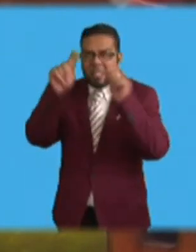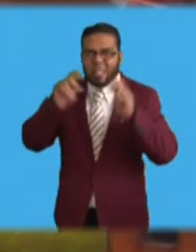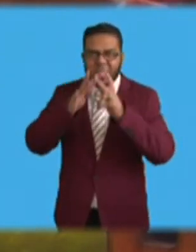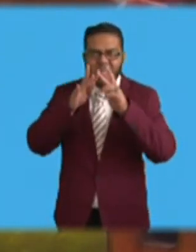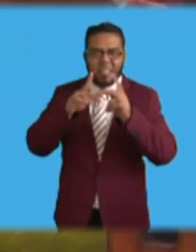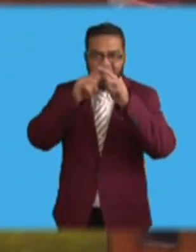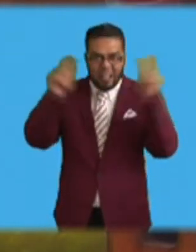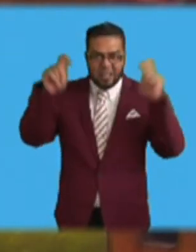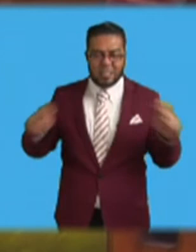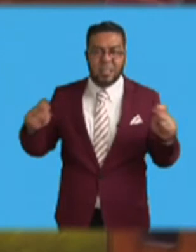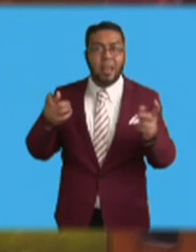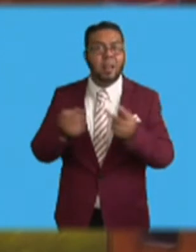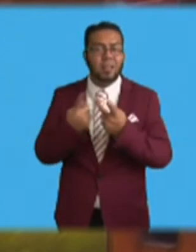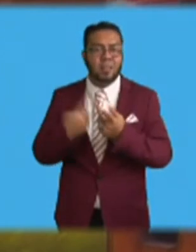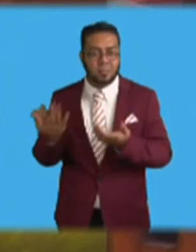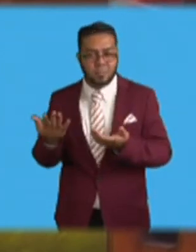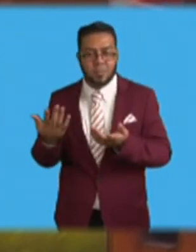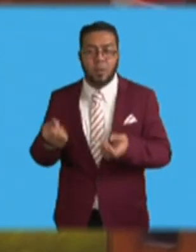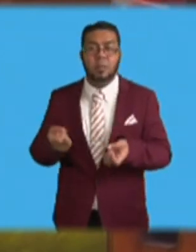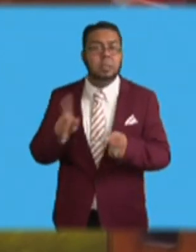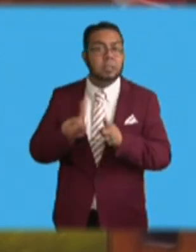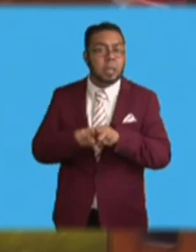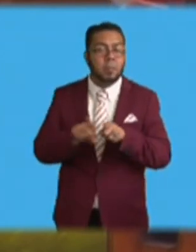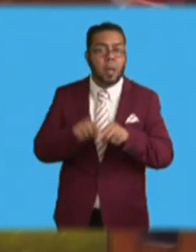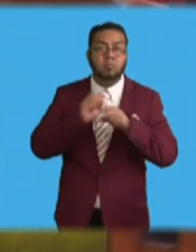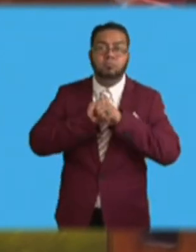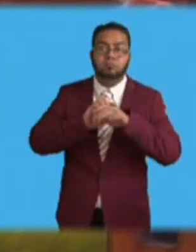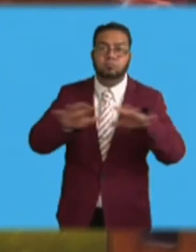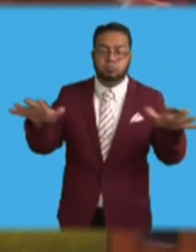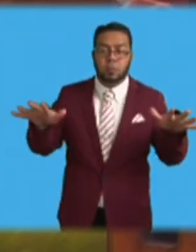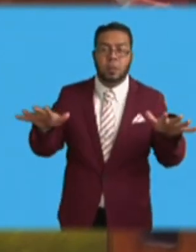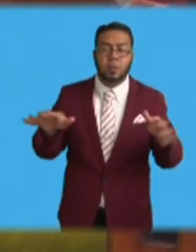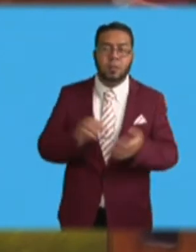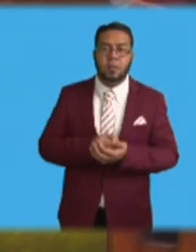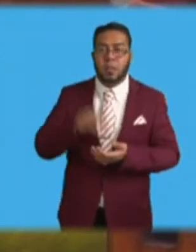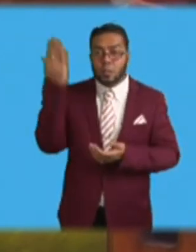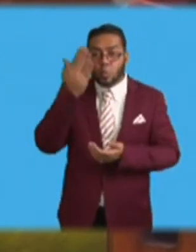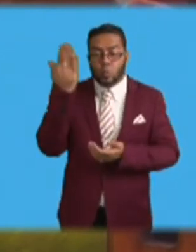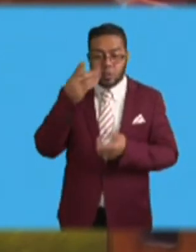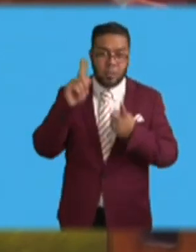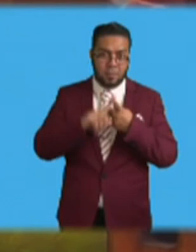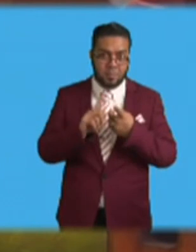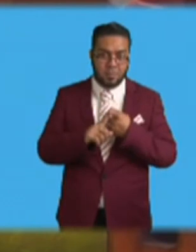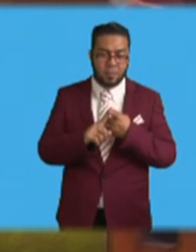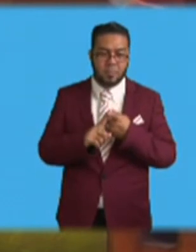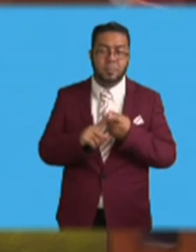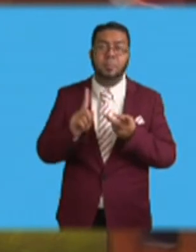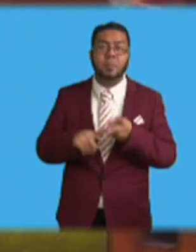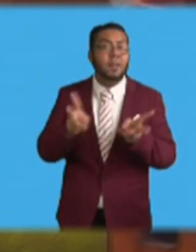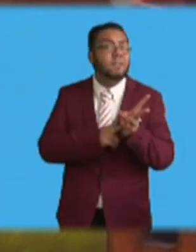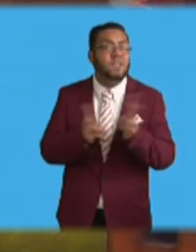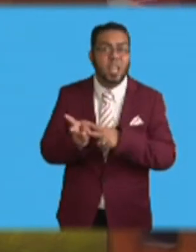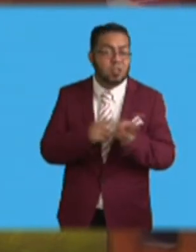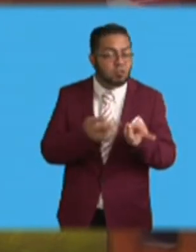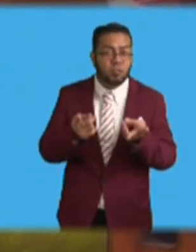the temporary to fixed outreach mobile immunization posts. This will be the schools, etc., villages and